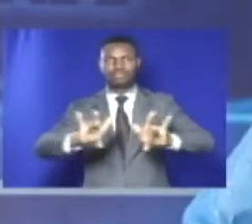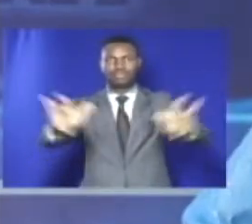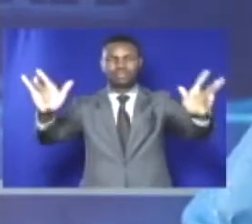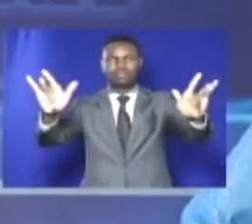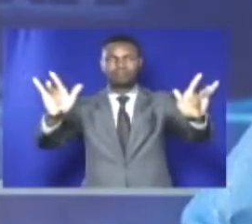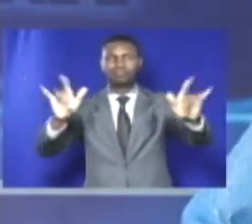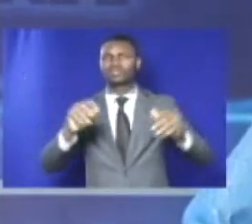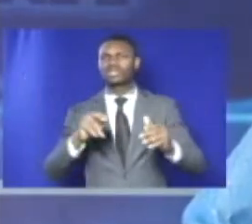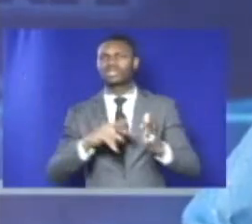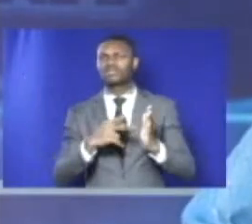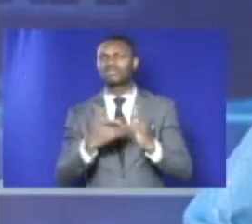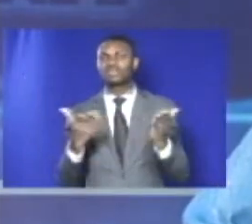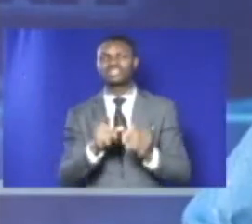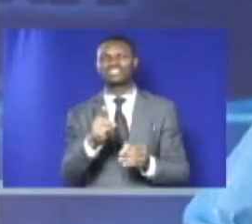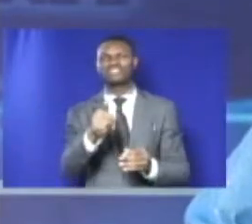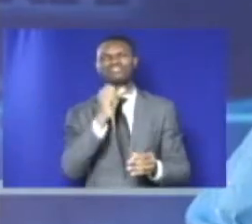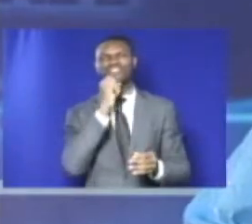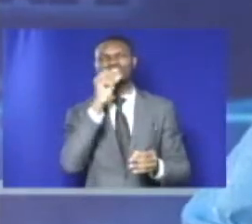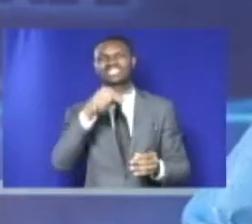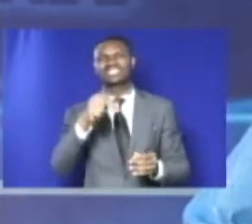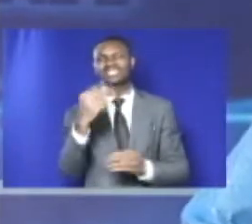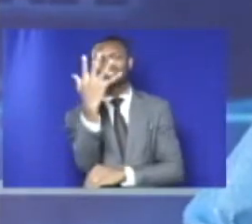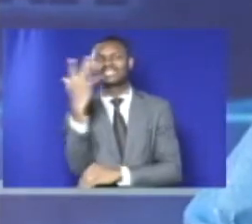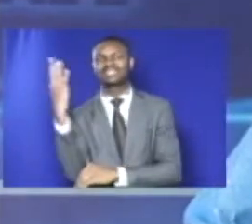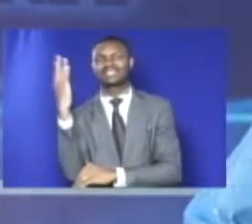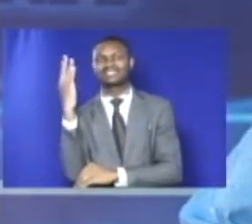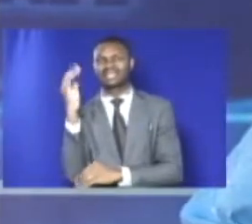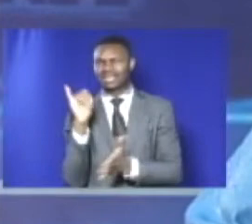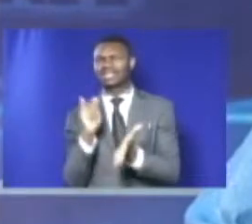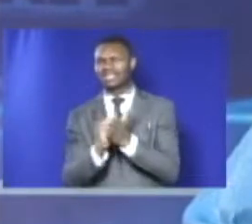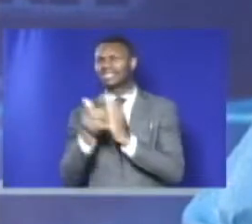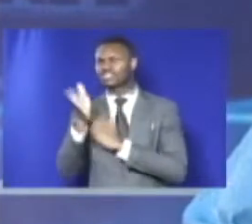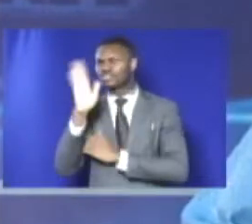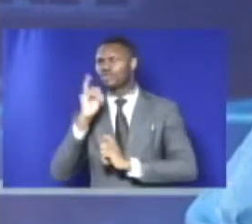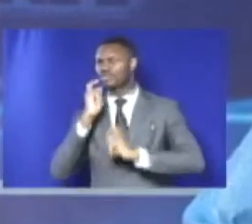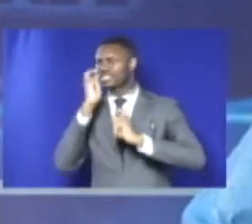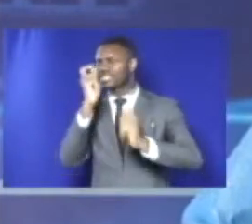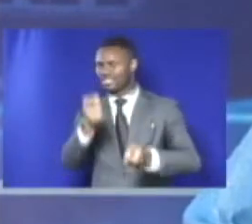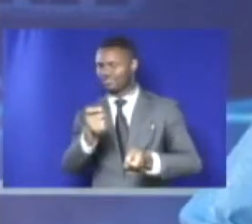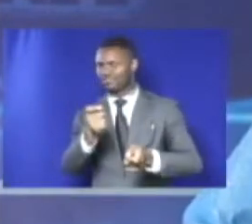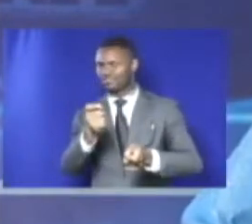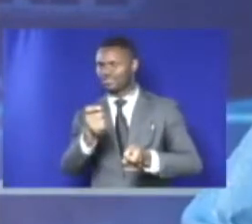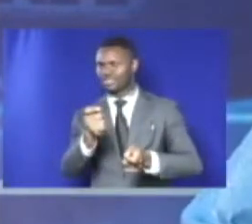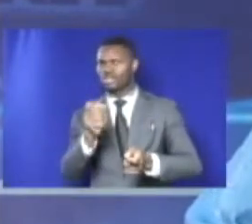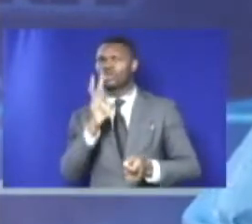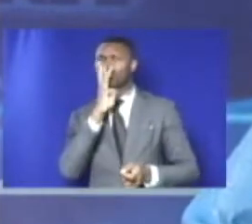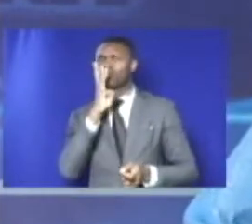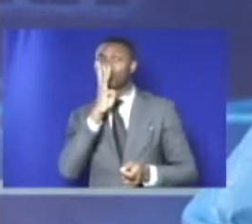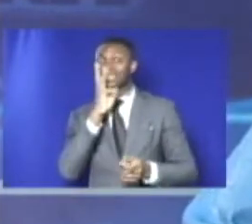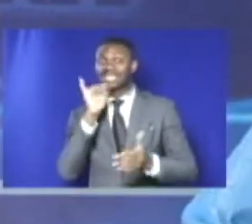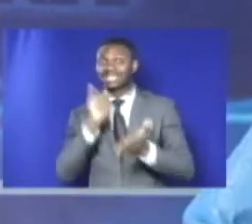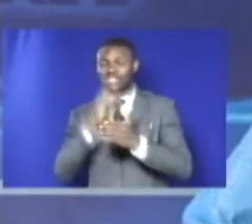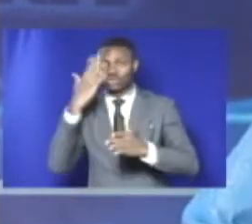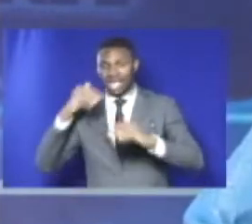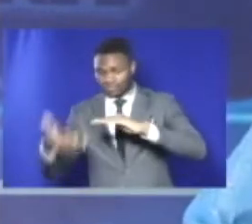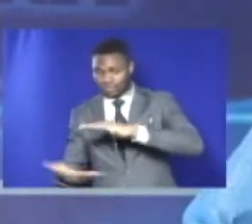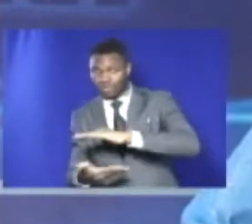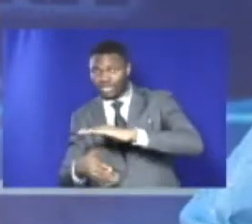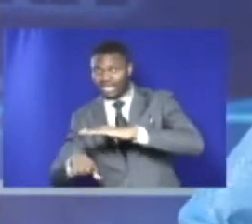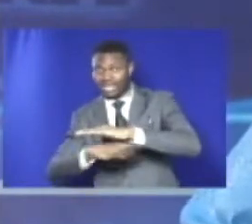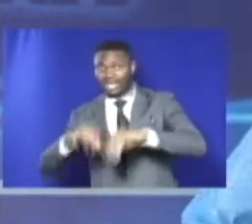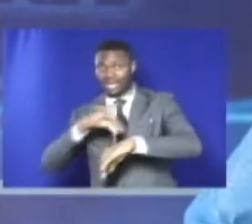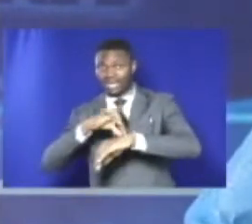need the trees. These are the things that recharge the water, the underground water, and these are the trees